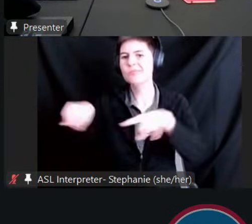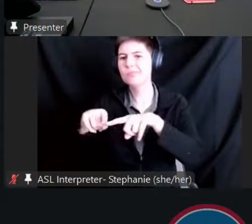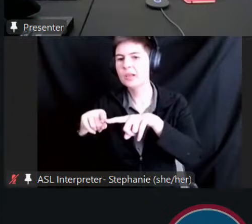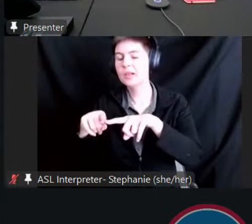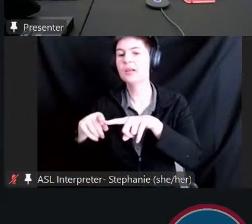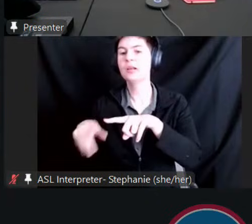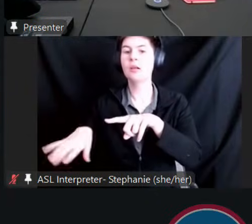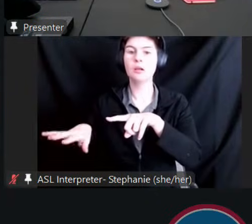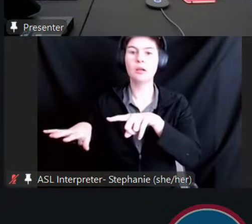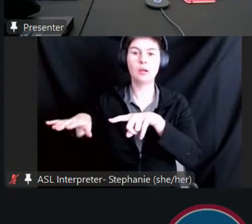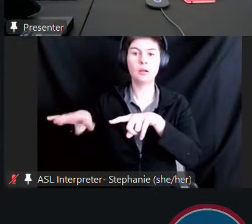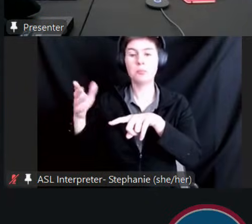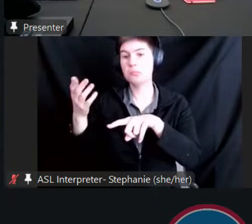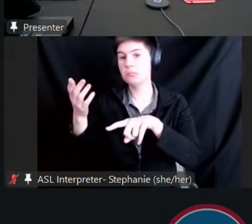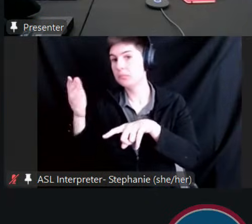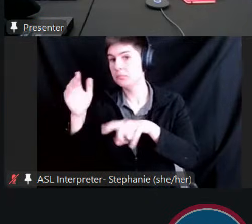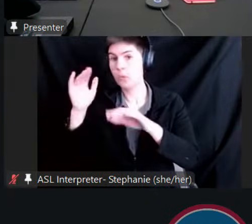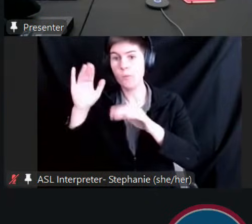out to more bus stops.